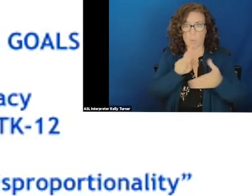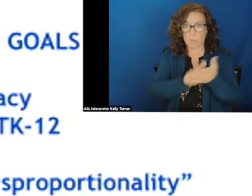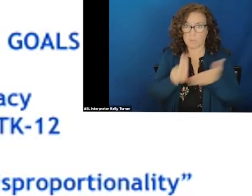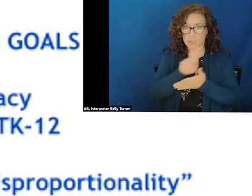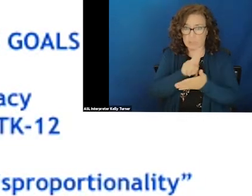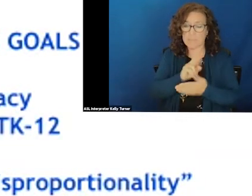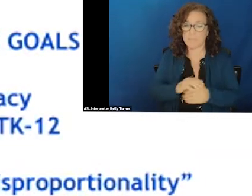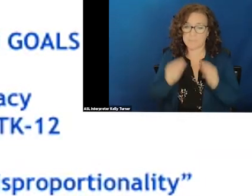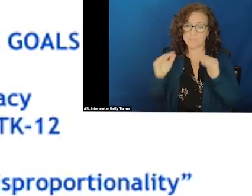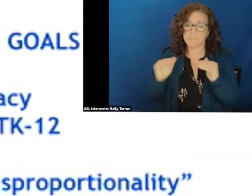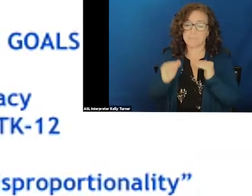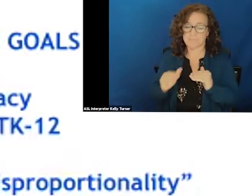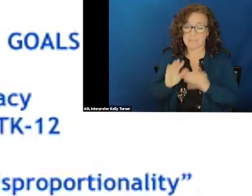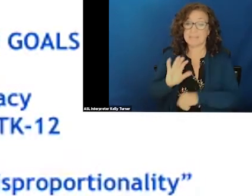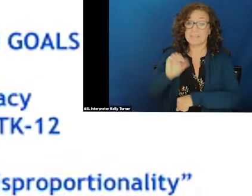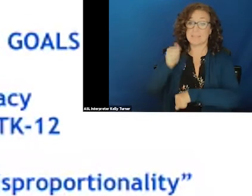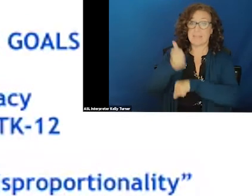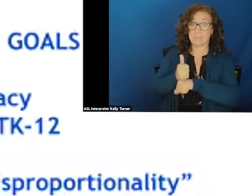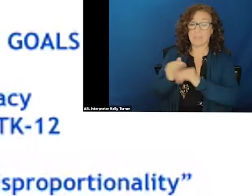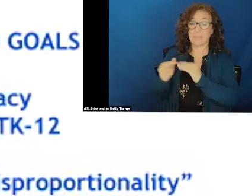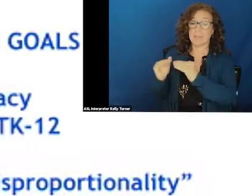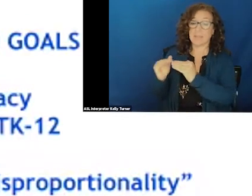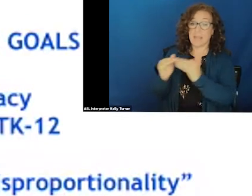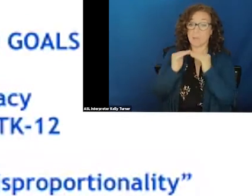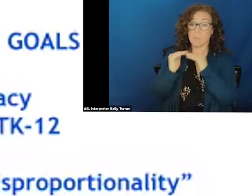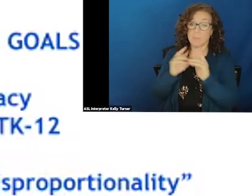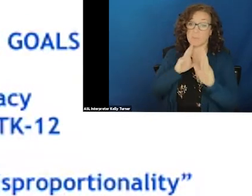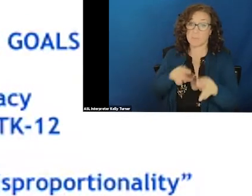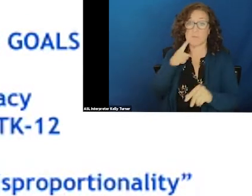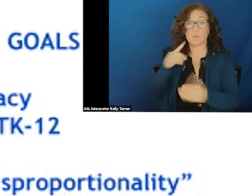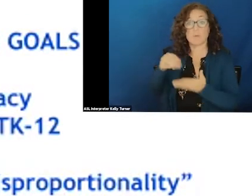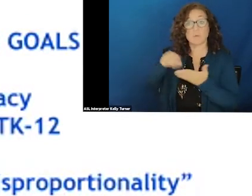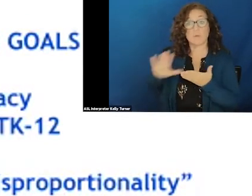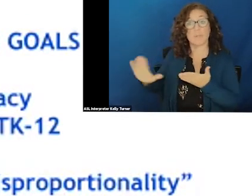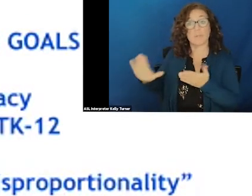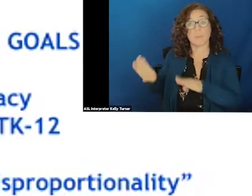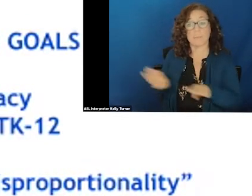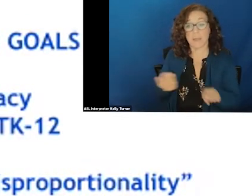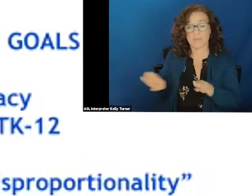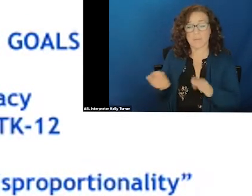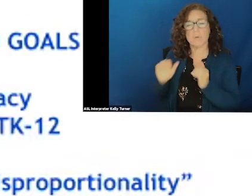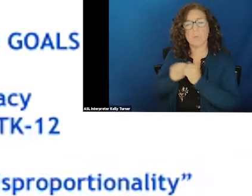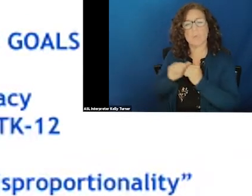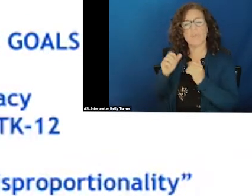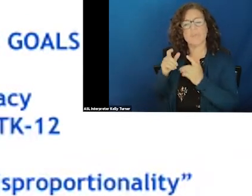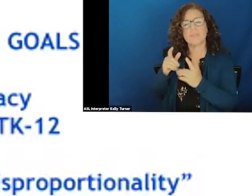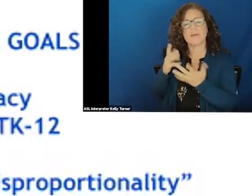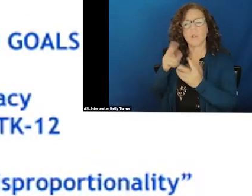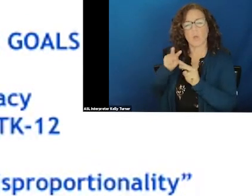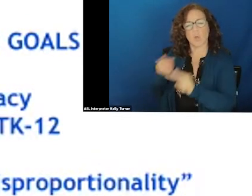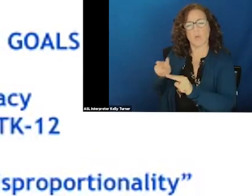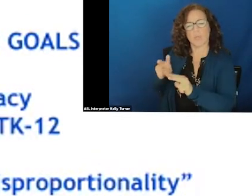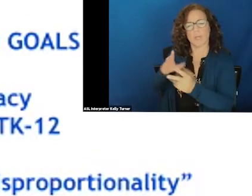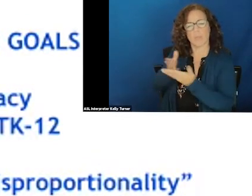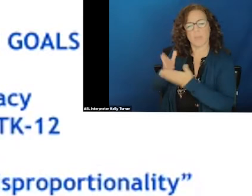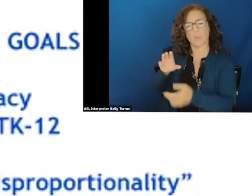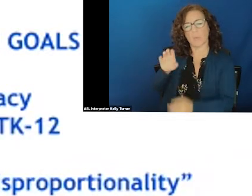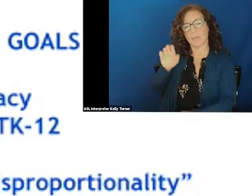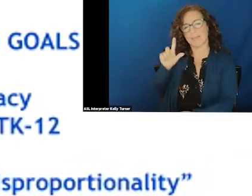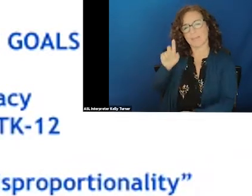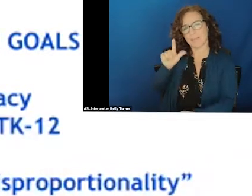an equity lens. We want to engage families and cultivate community partnerships and nurture student health and